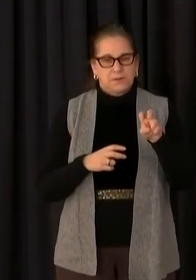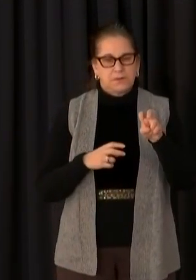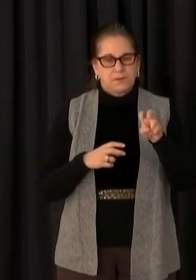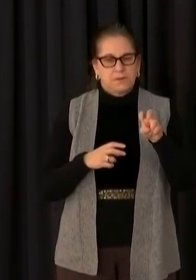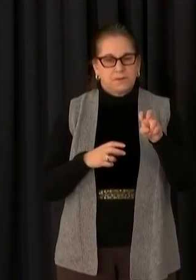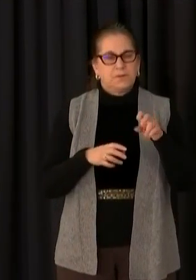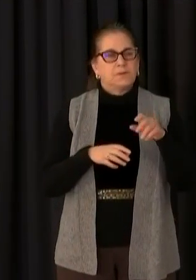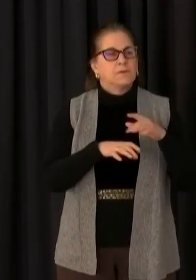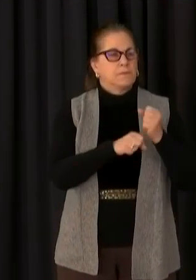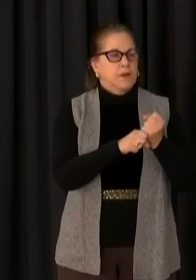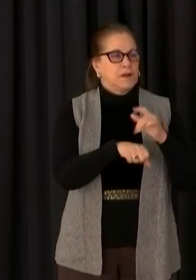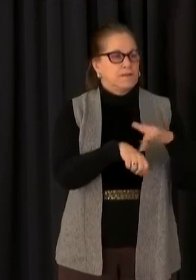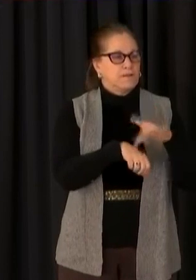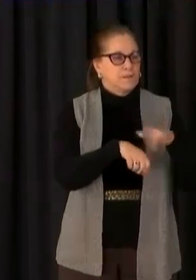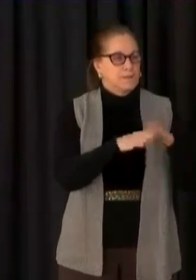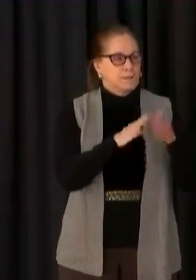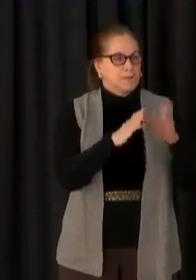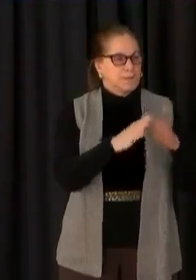take your questions.